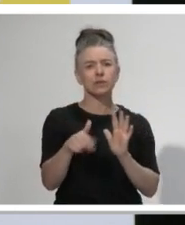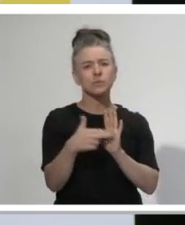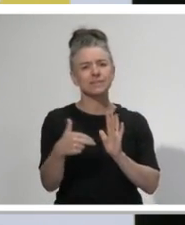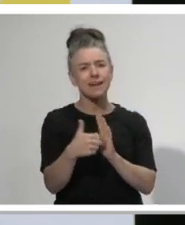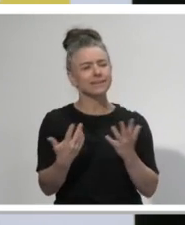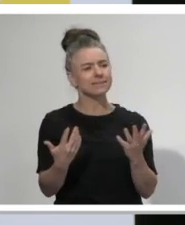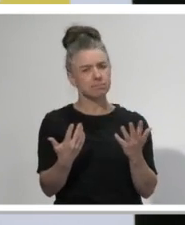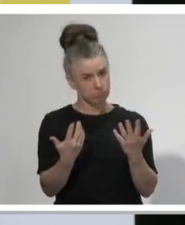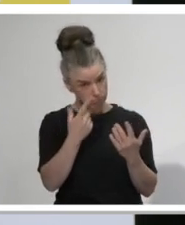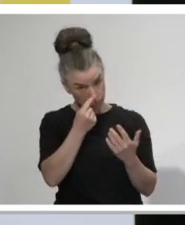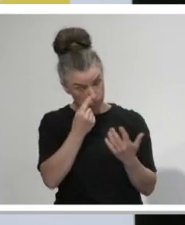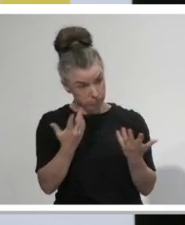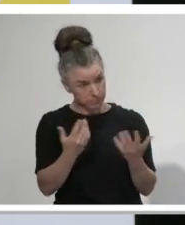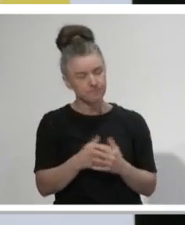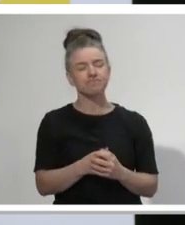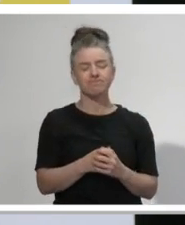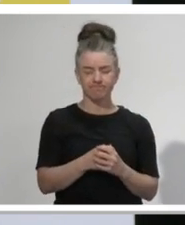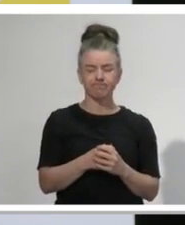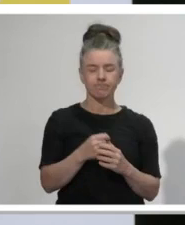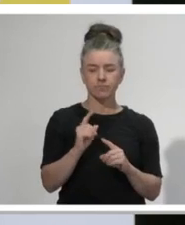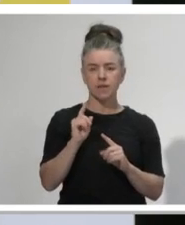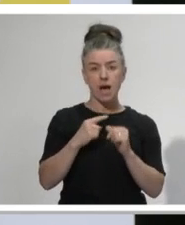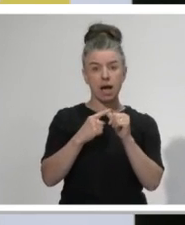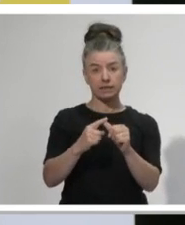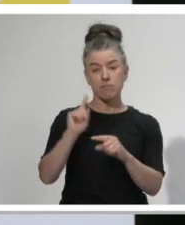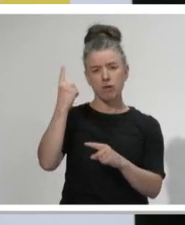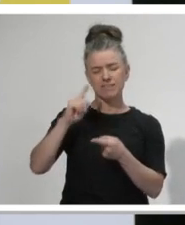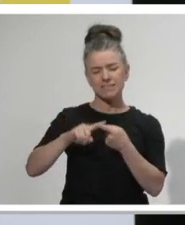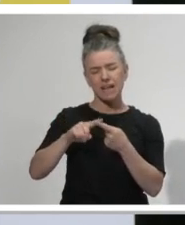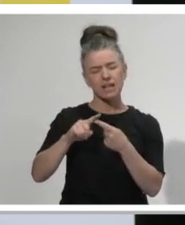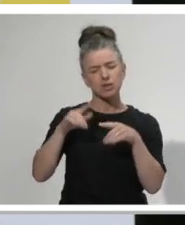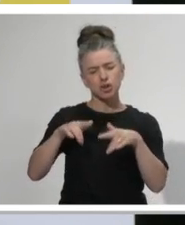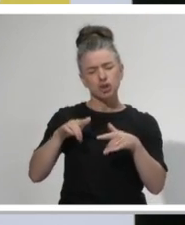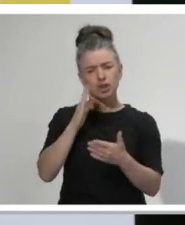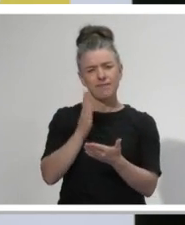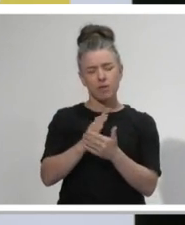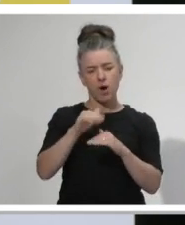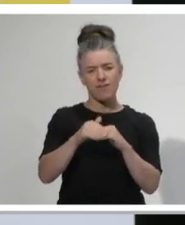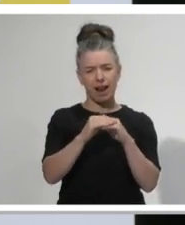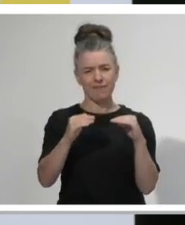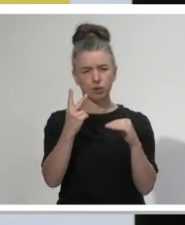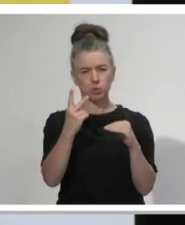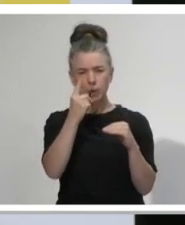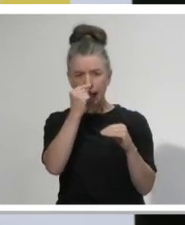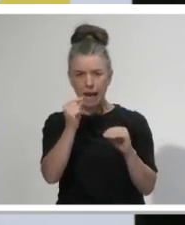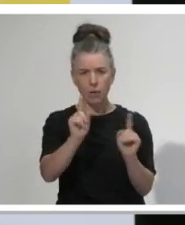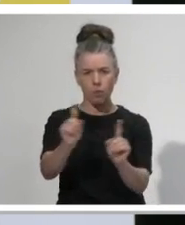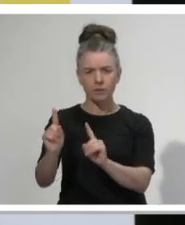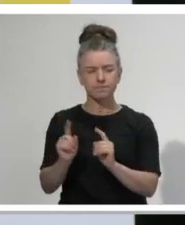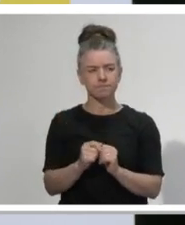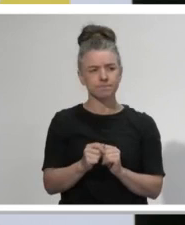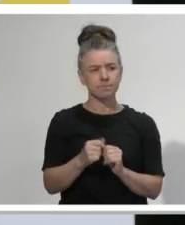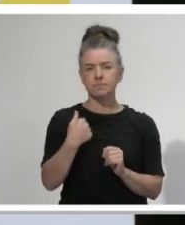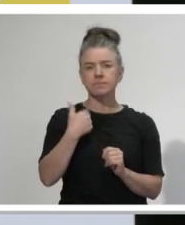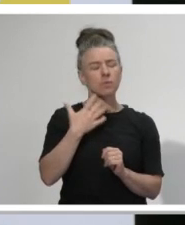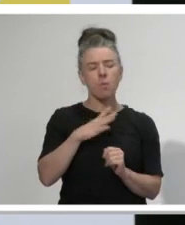finalising what will happen under level 2 within some of those specific areas. Quite clearly, under level 2, we want to be limiting around things like